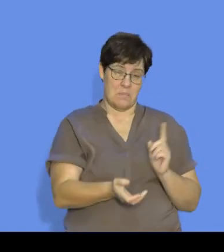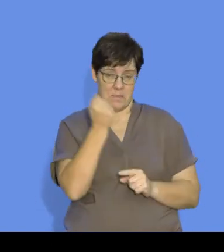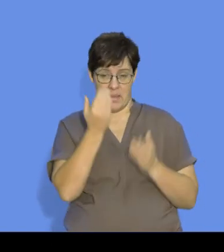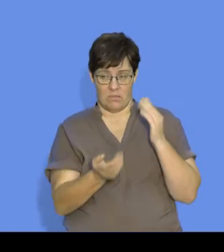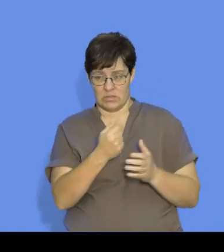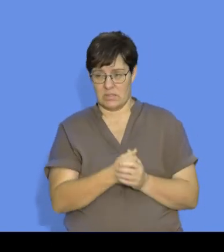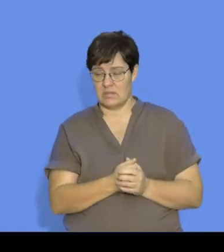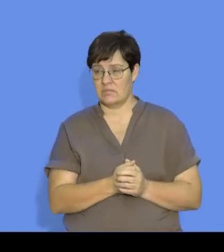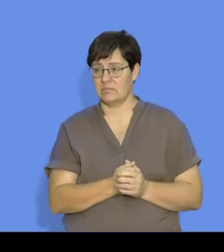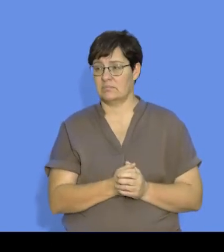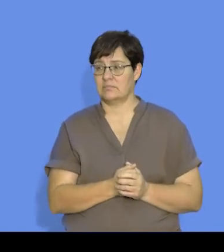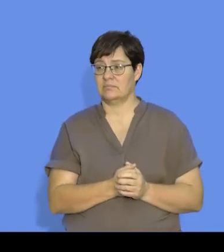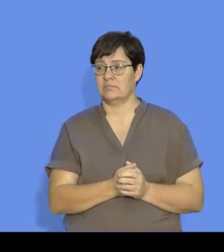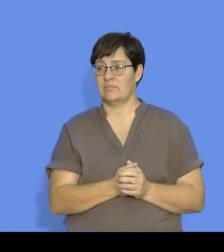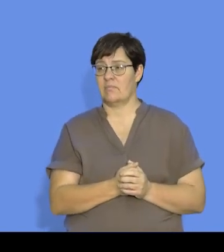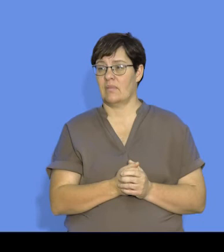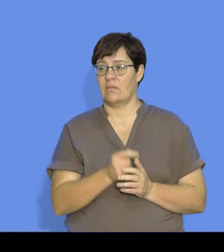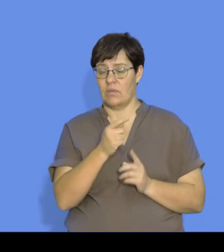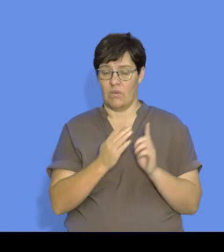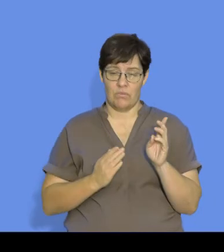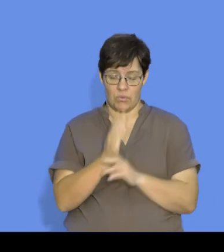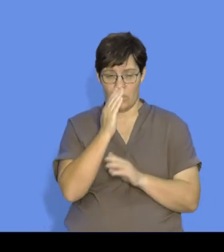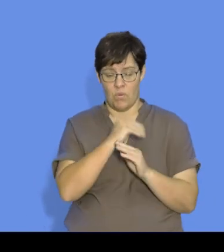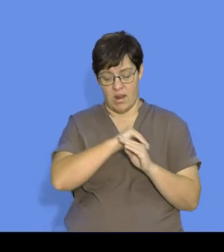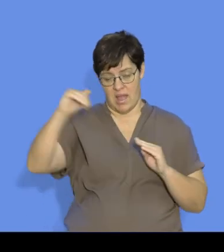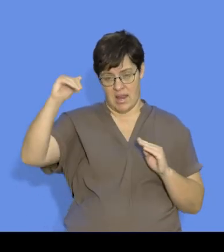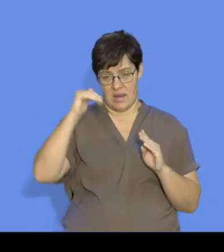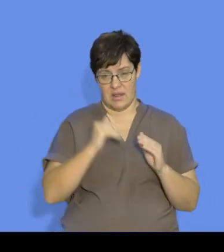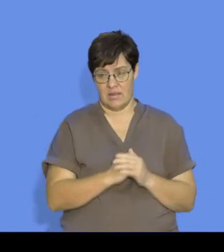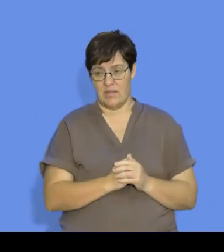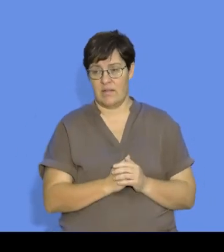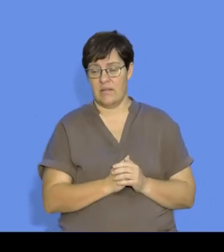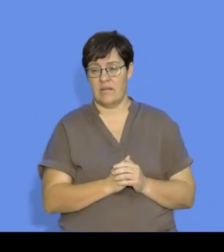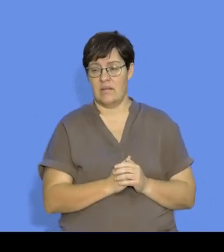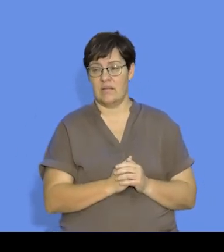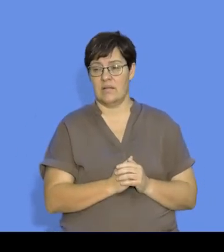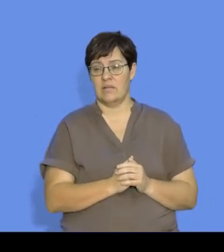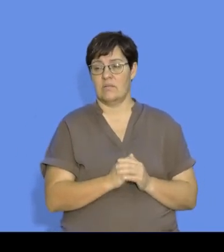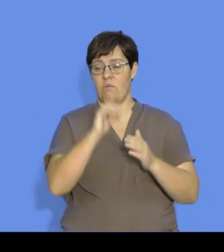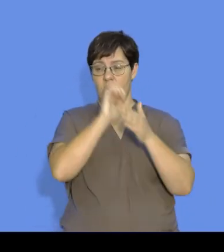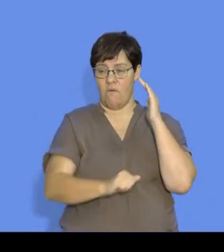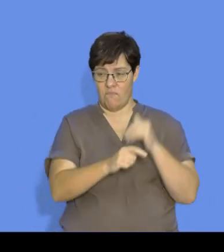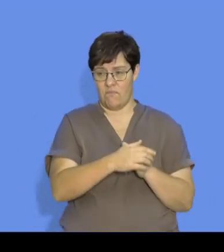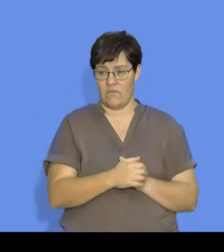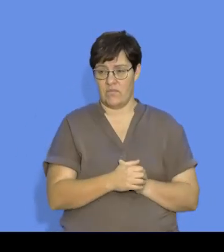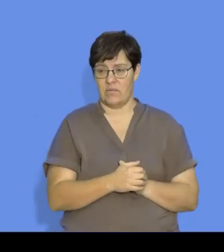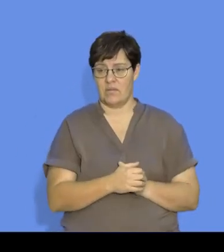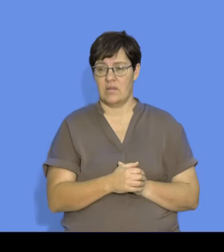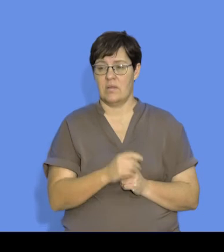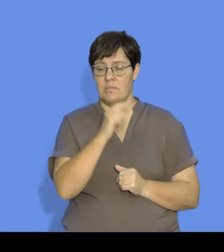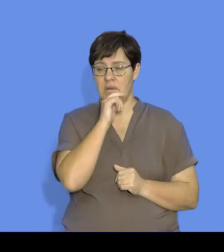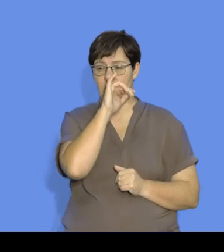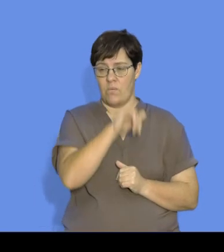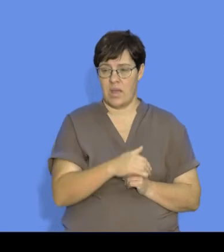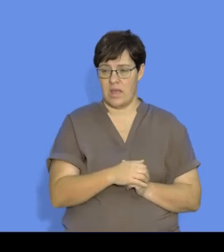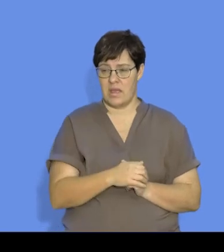the equation of the straight line, because this is passing through the straight line there. So if you subtract this,